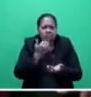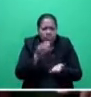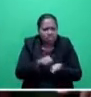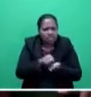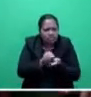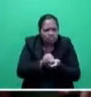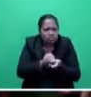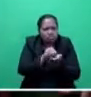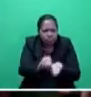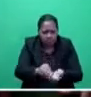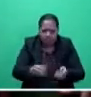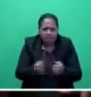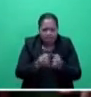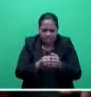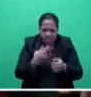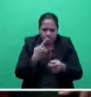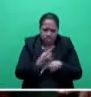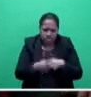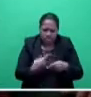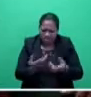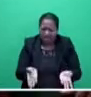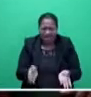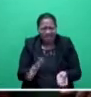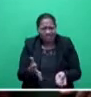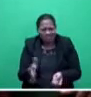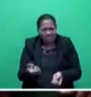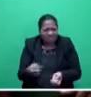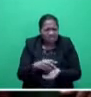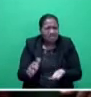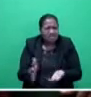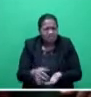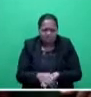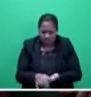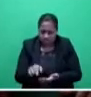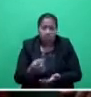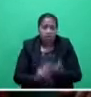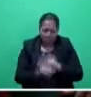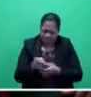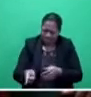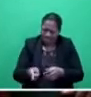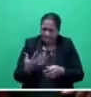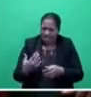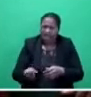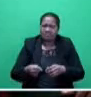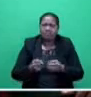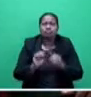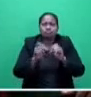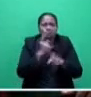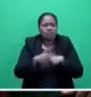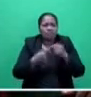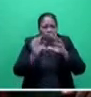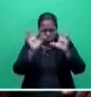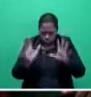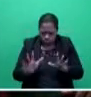a new initiative of collecting young coconut trees that have germinated after lying on the ground for a while from trees in many family compounds. All well and